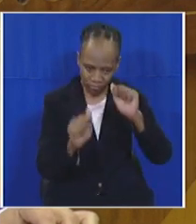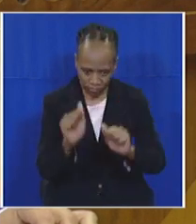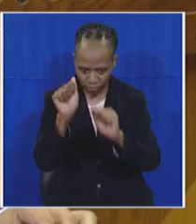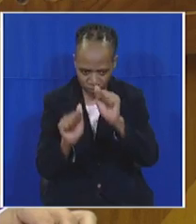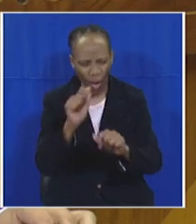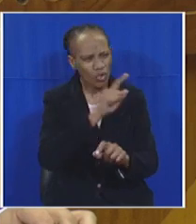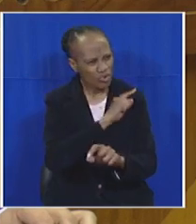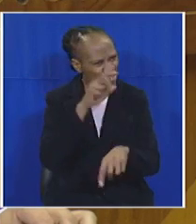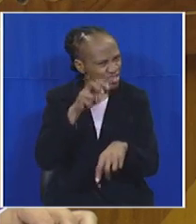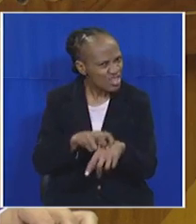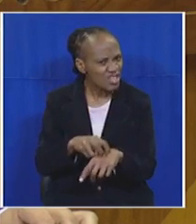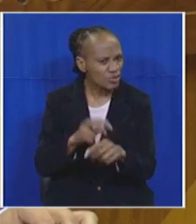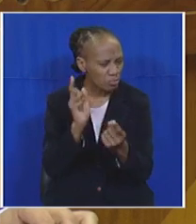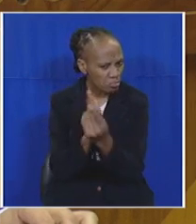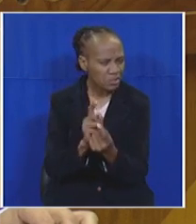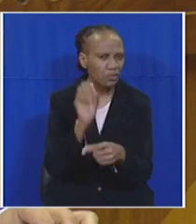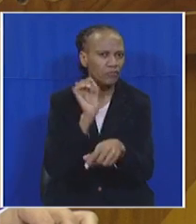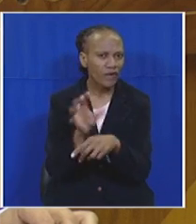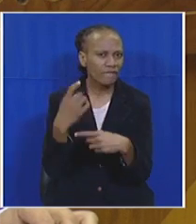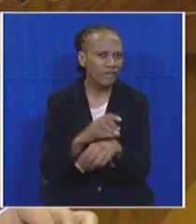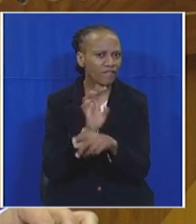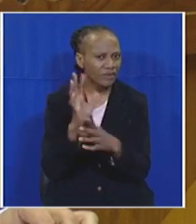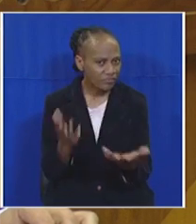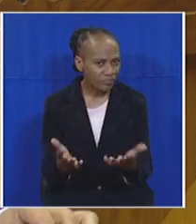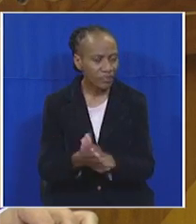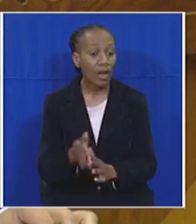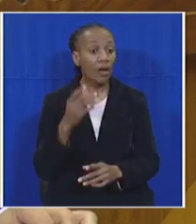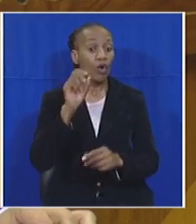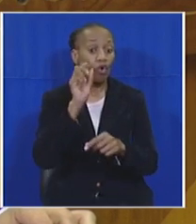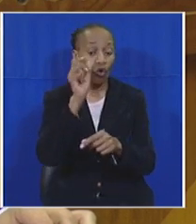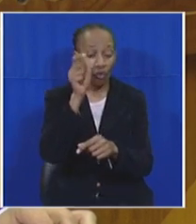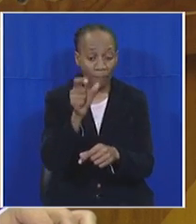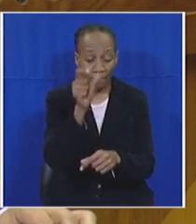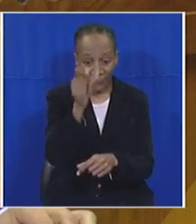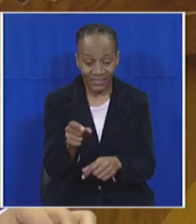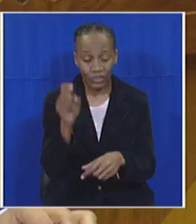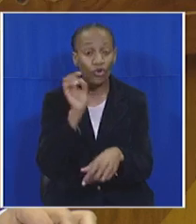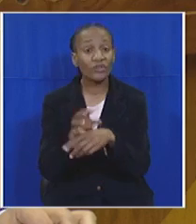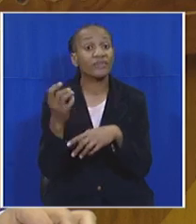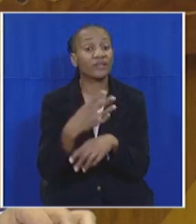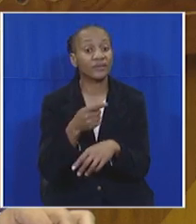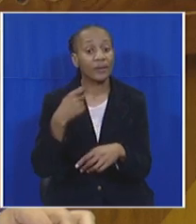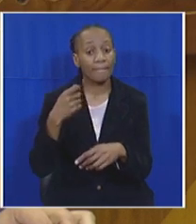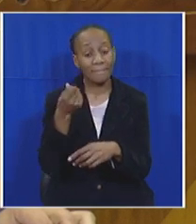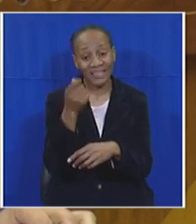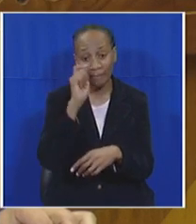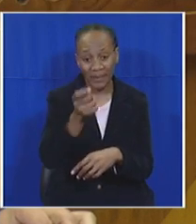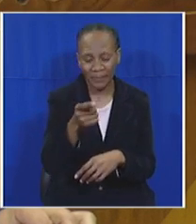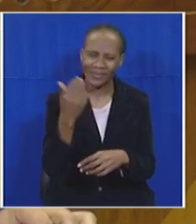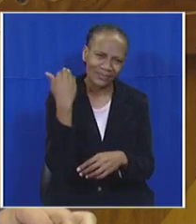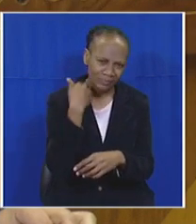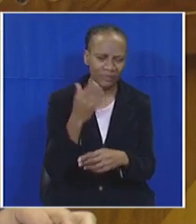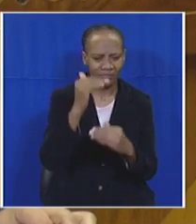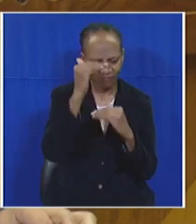for those consultants, and restrictions on the fees that they charge to equal or less than industry standards.